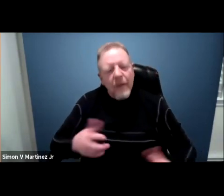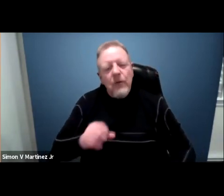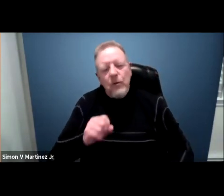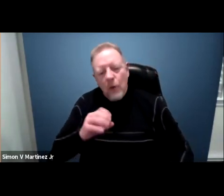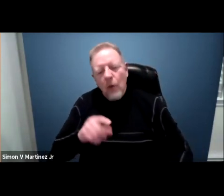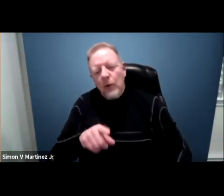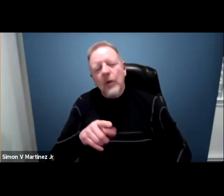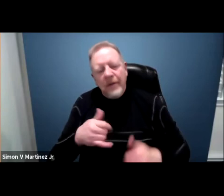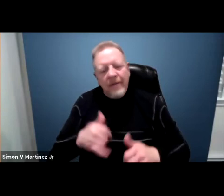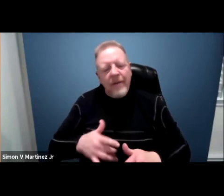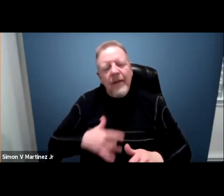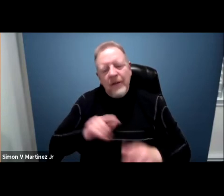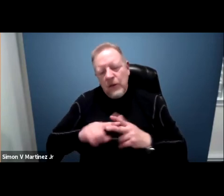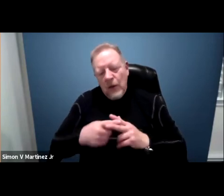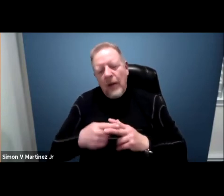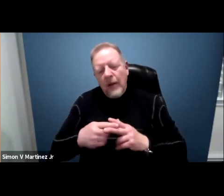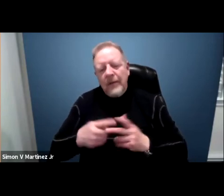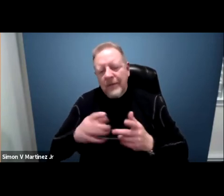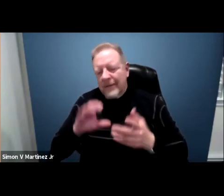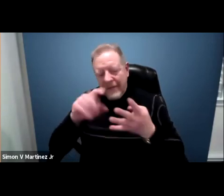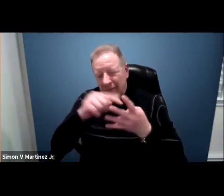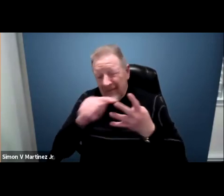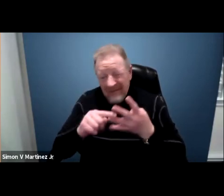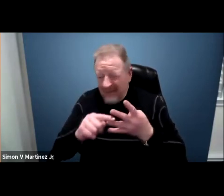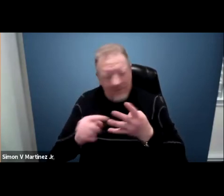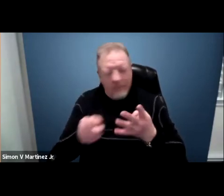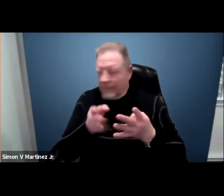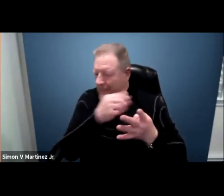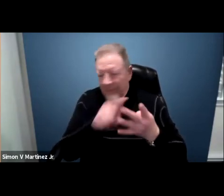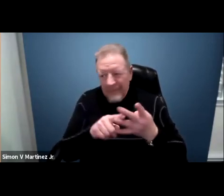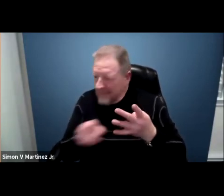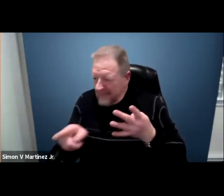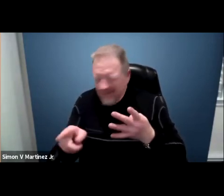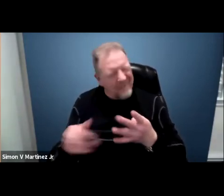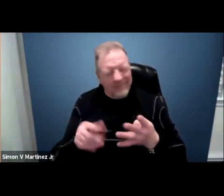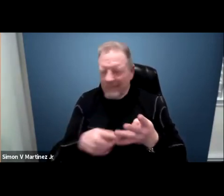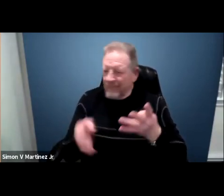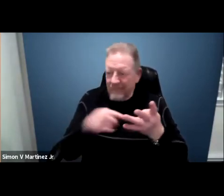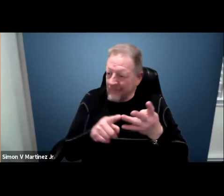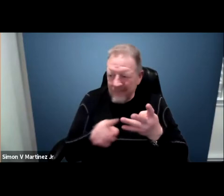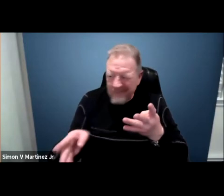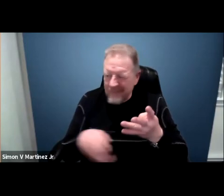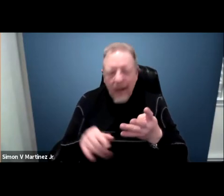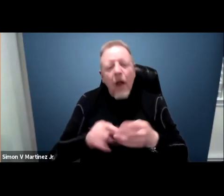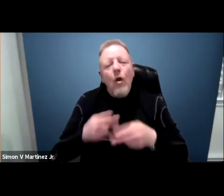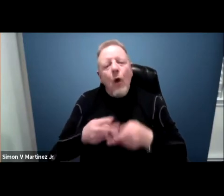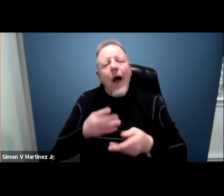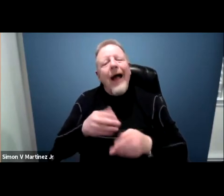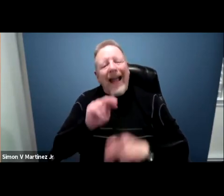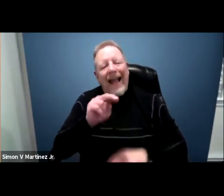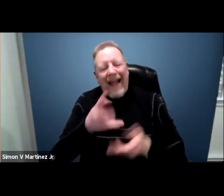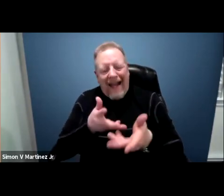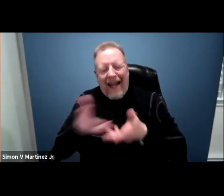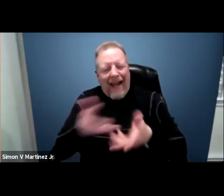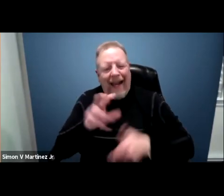You should then start considering C and D, going through the alphabet. That process is called the interactive process. And